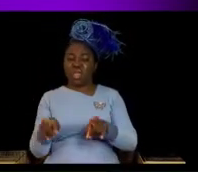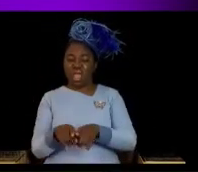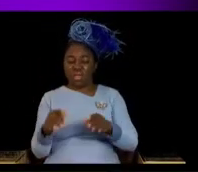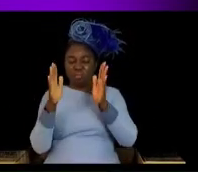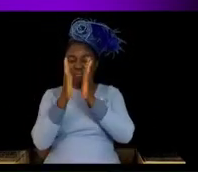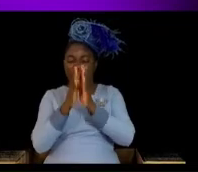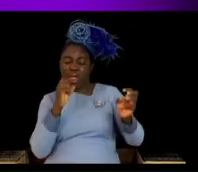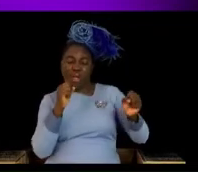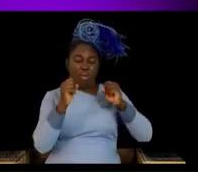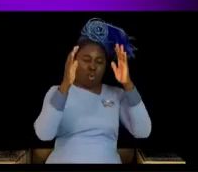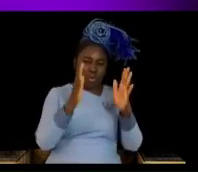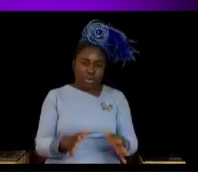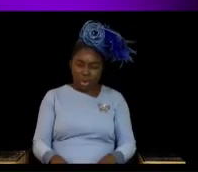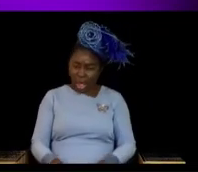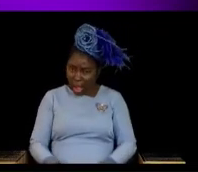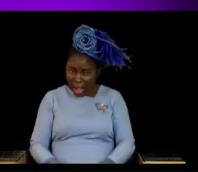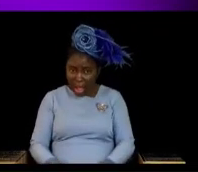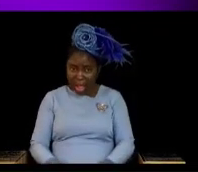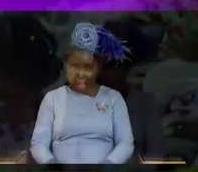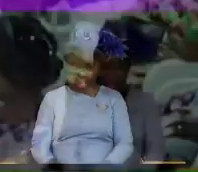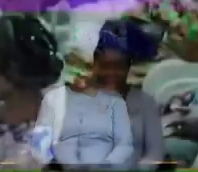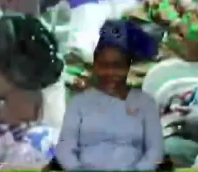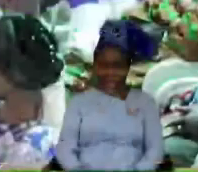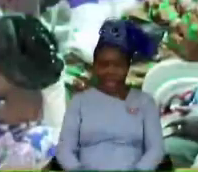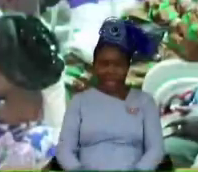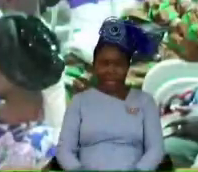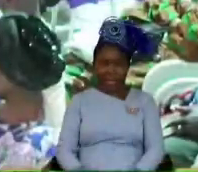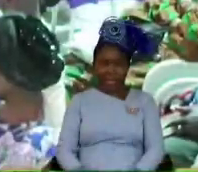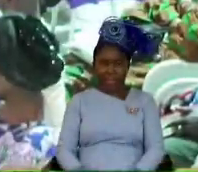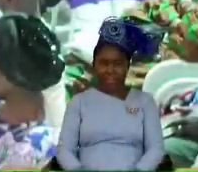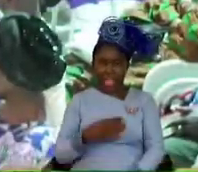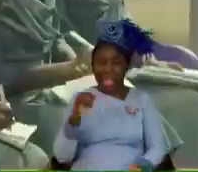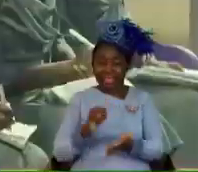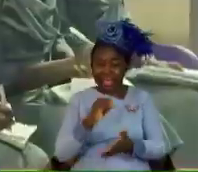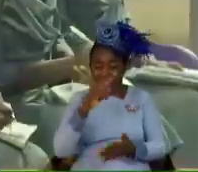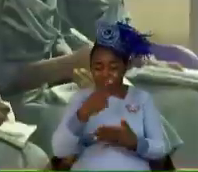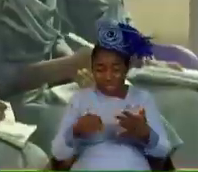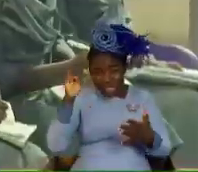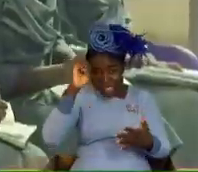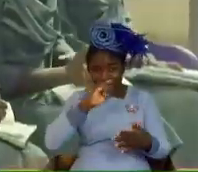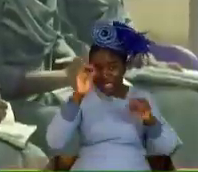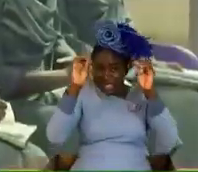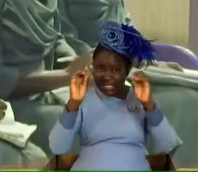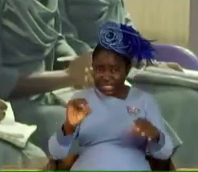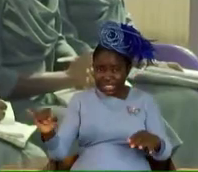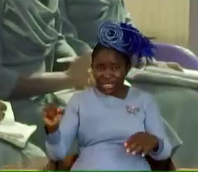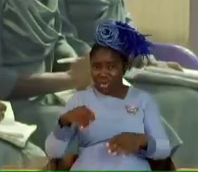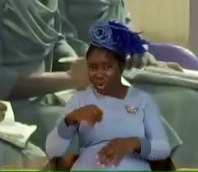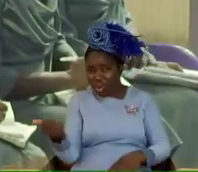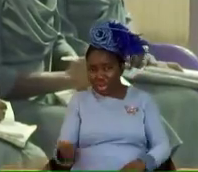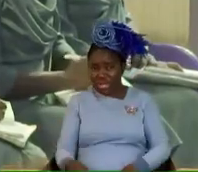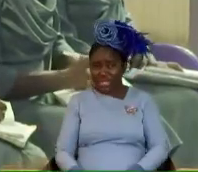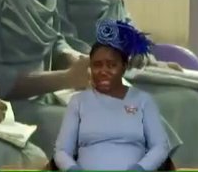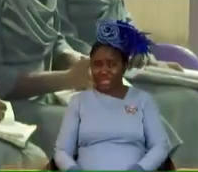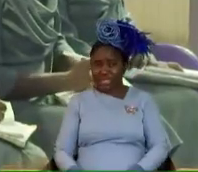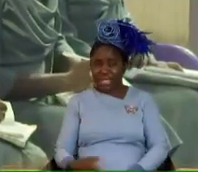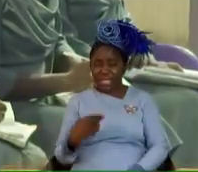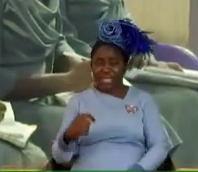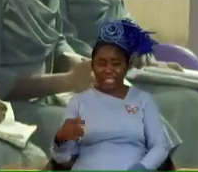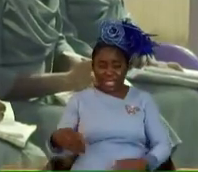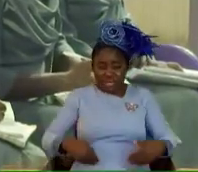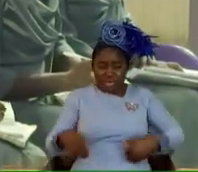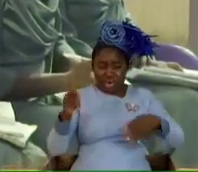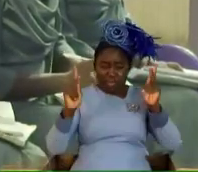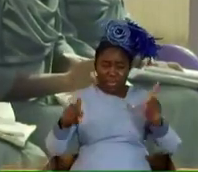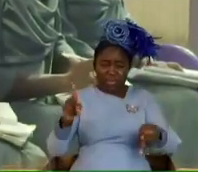warrior. And this is what he's teaching young people, that there is nothing like prayer warrior. These young people will continue to listen to